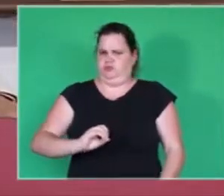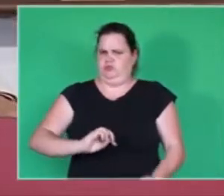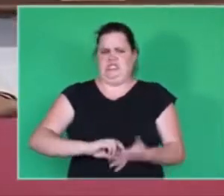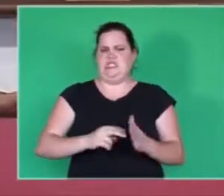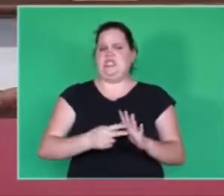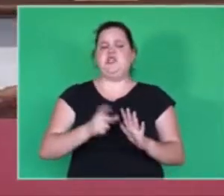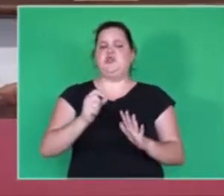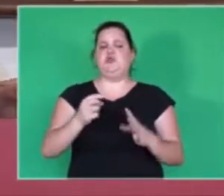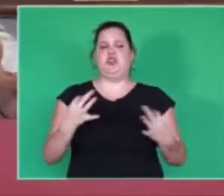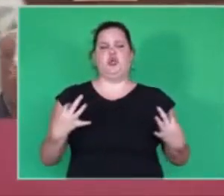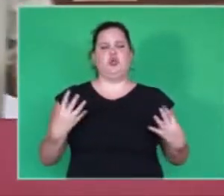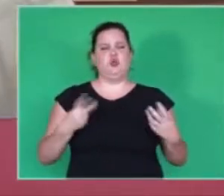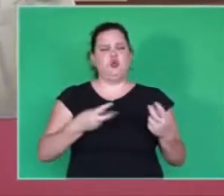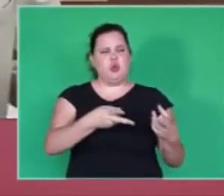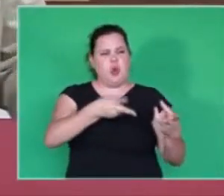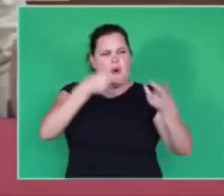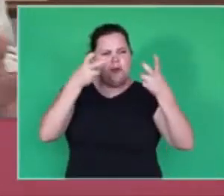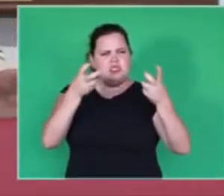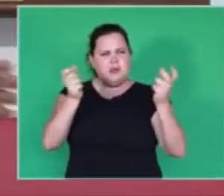speak about the plan of salvation.